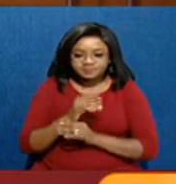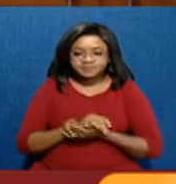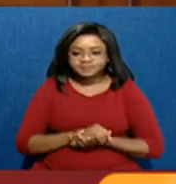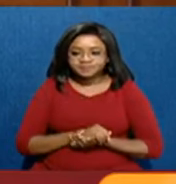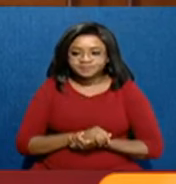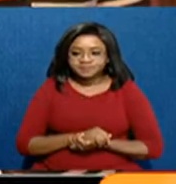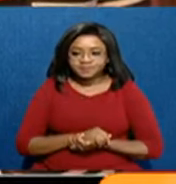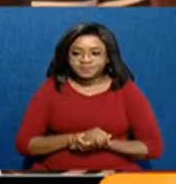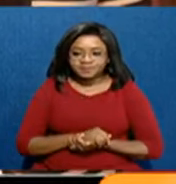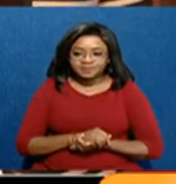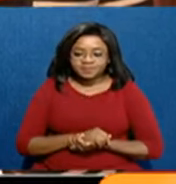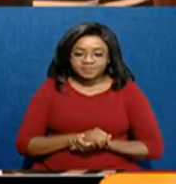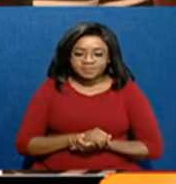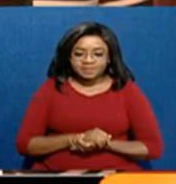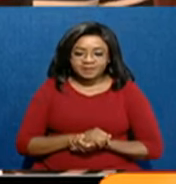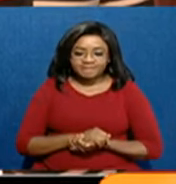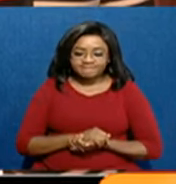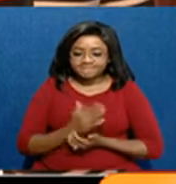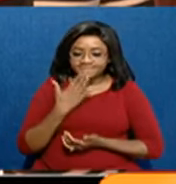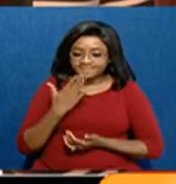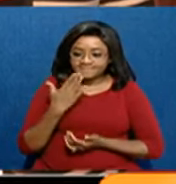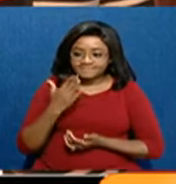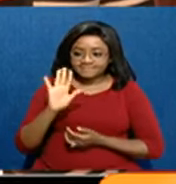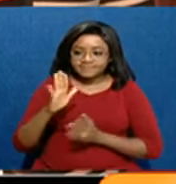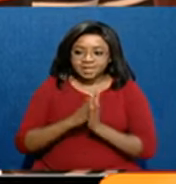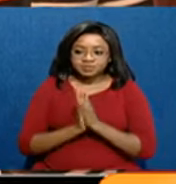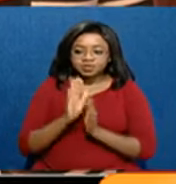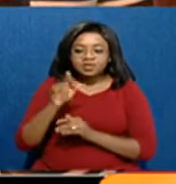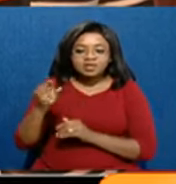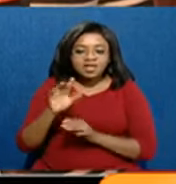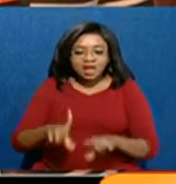Sam. All right. Thank you so much, Brenda Wanga from the KICC, and we'll stay with that story.